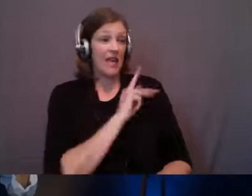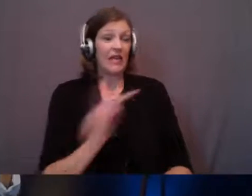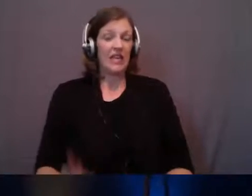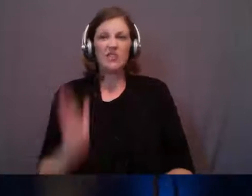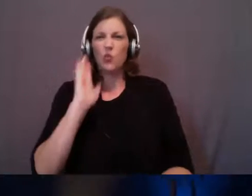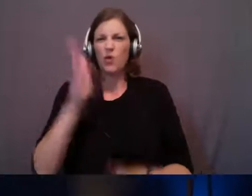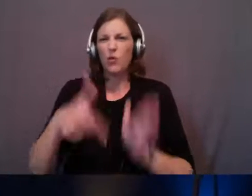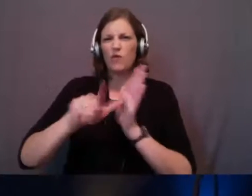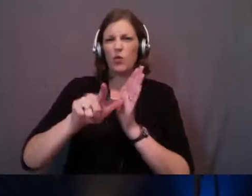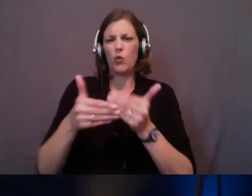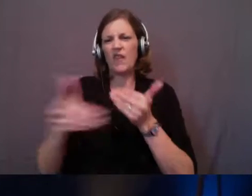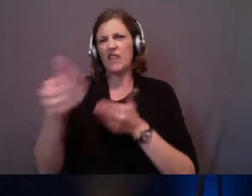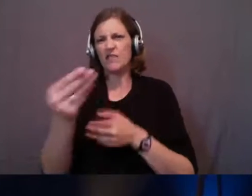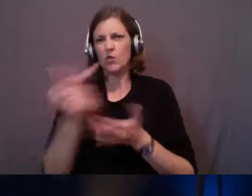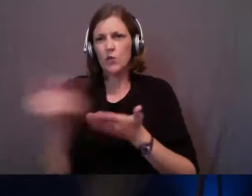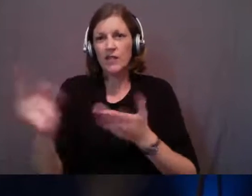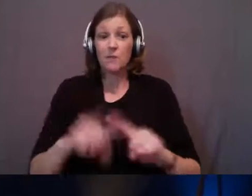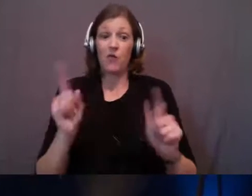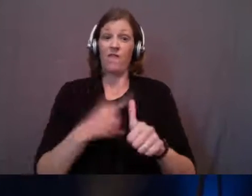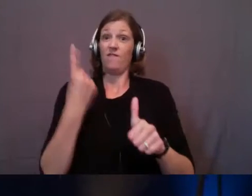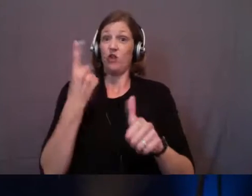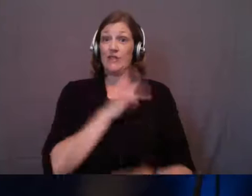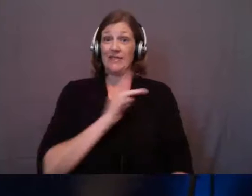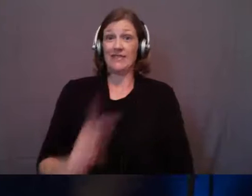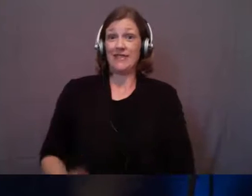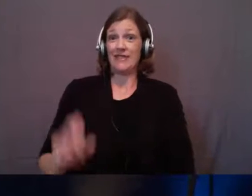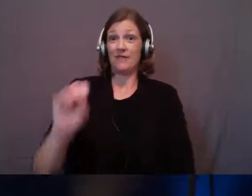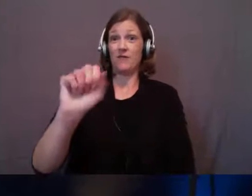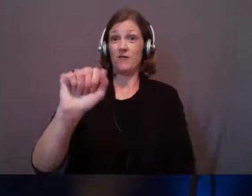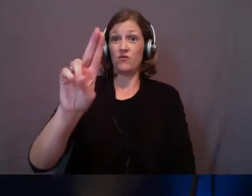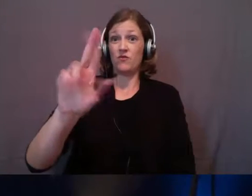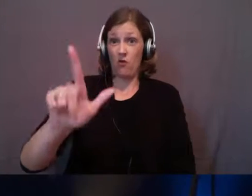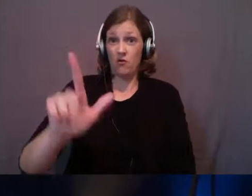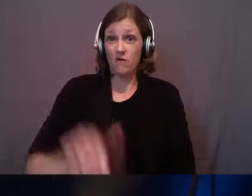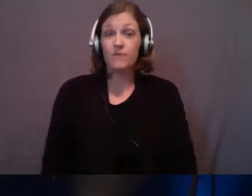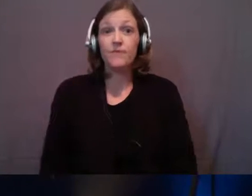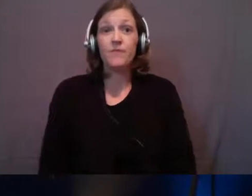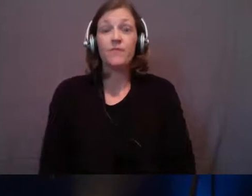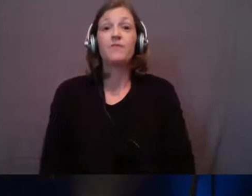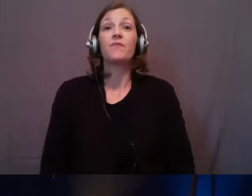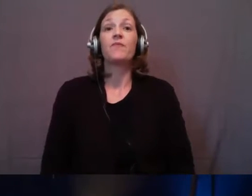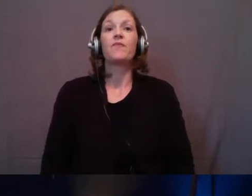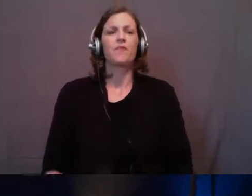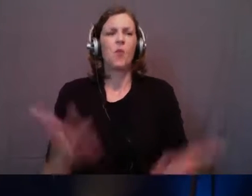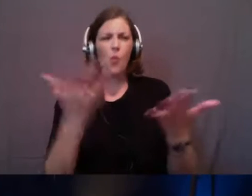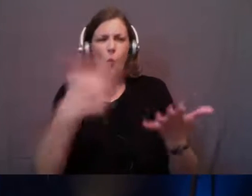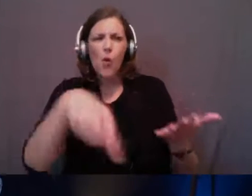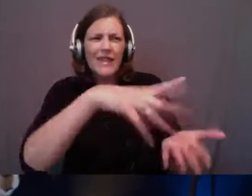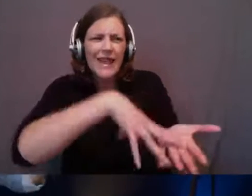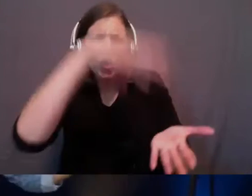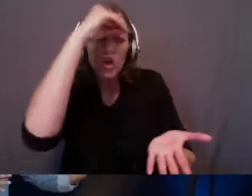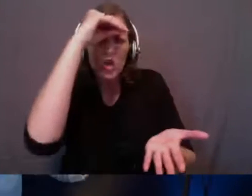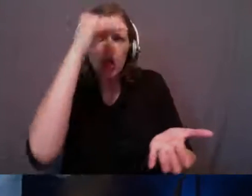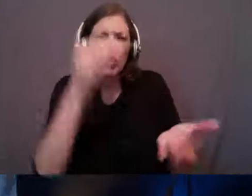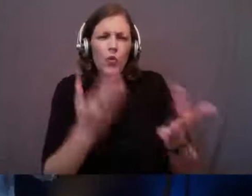But the first king was Saul. And what could the people learn? What did they learn through